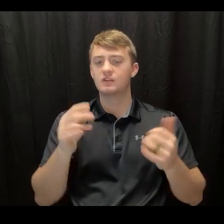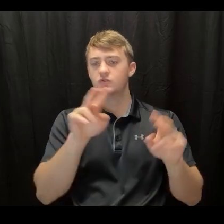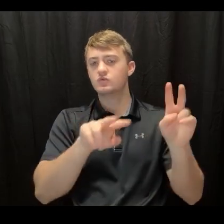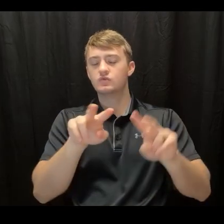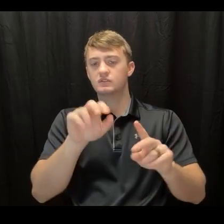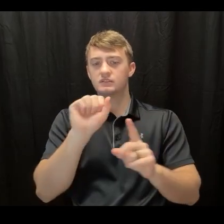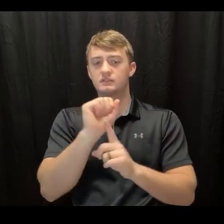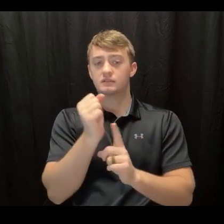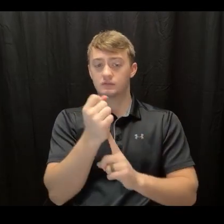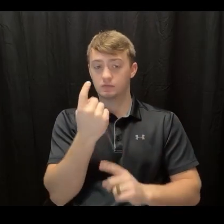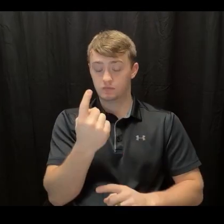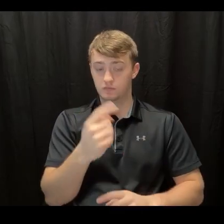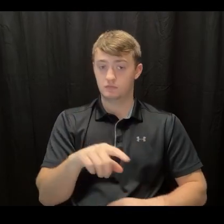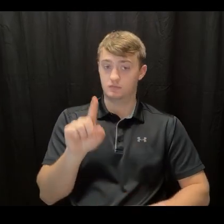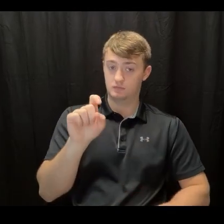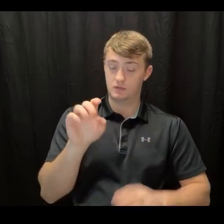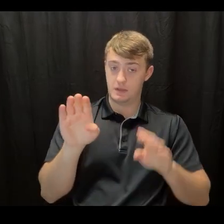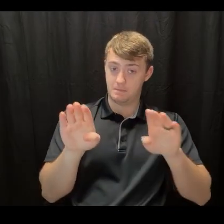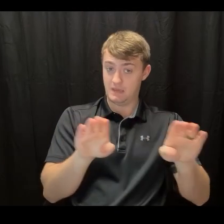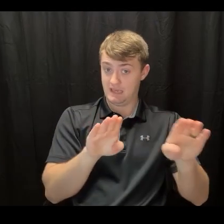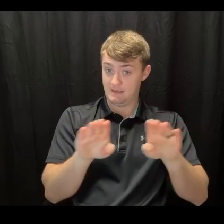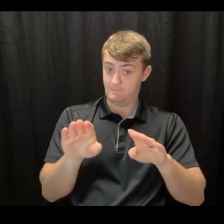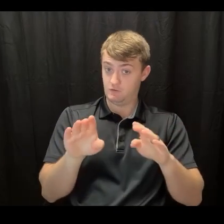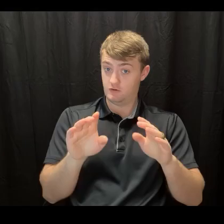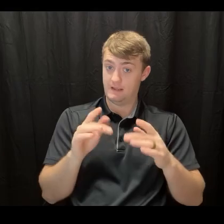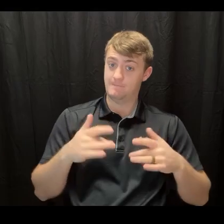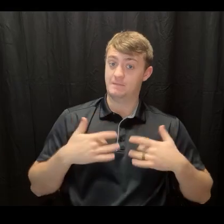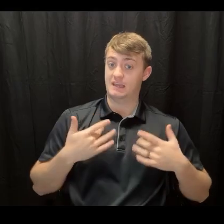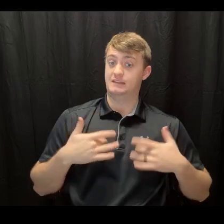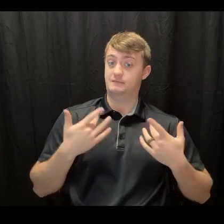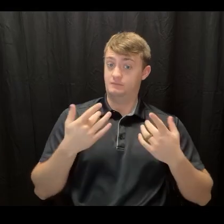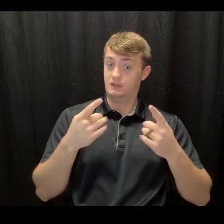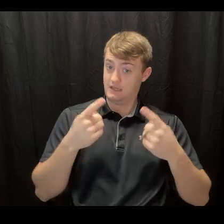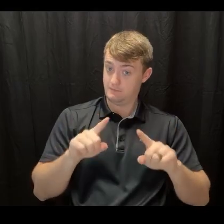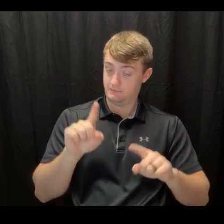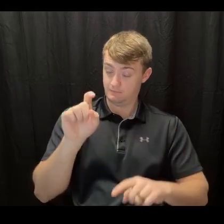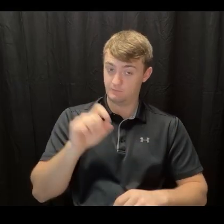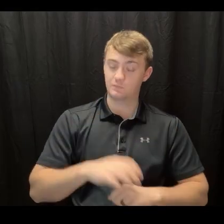Looking at this scenario 1, did a behavior event occur?